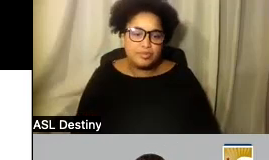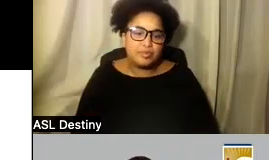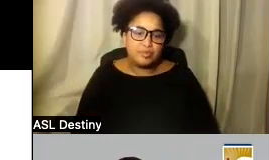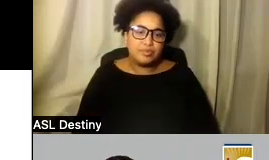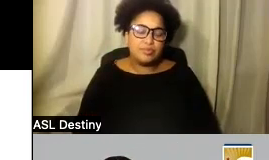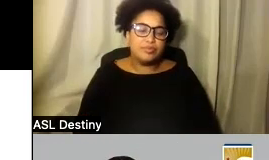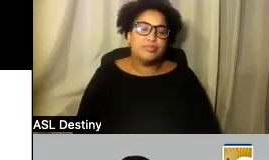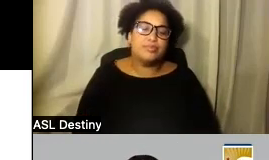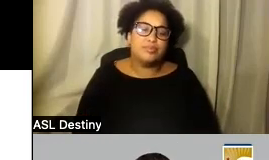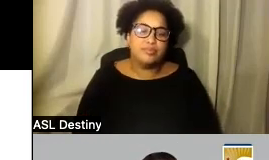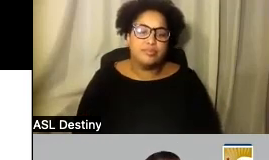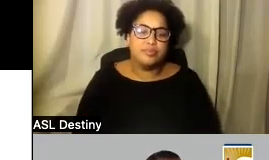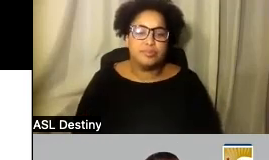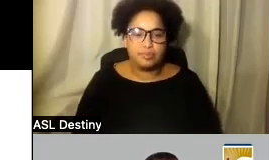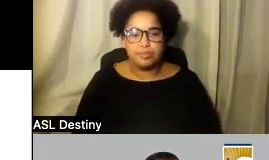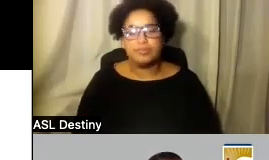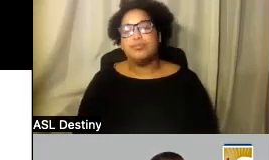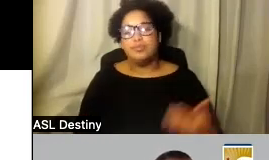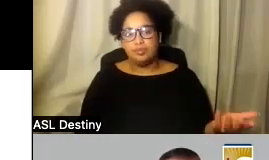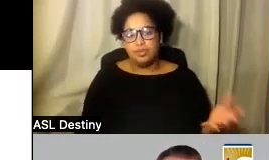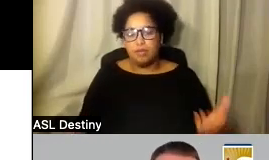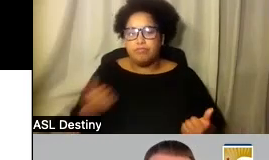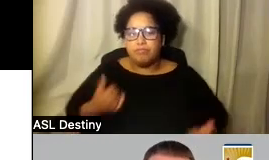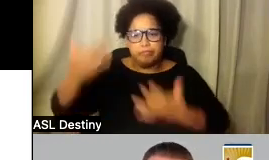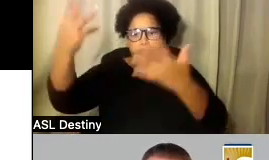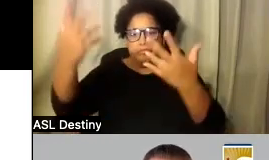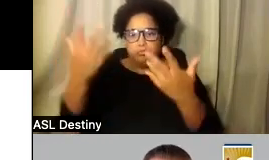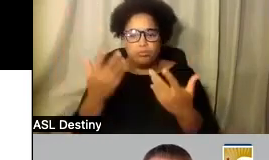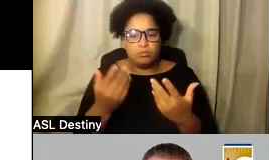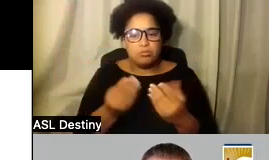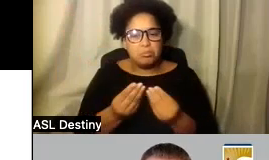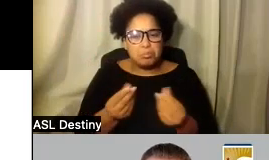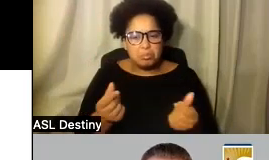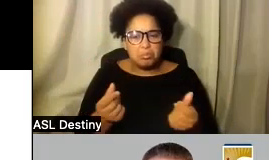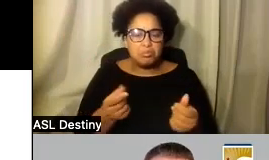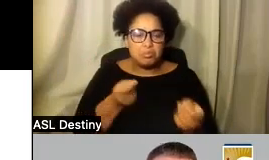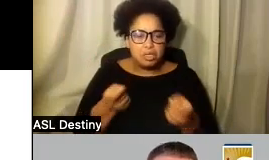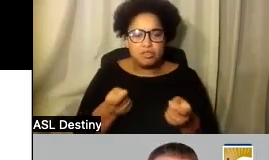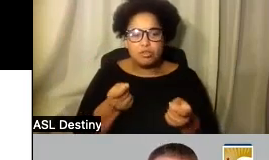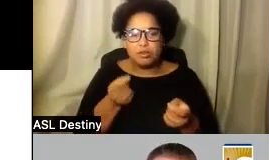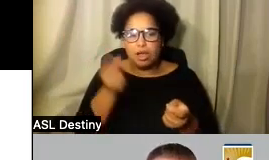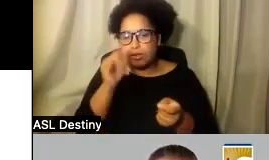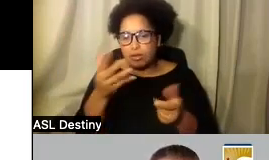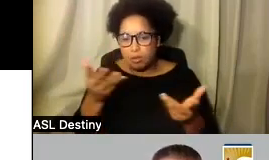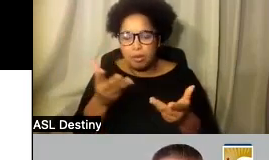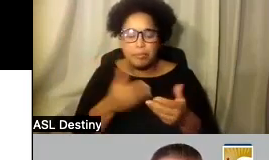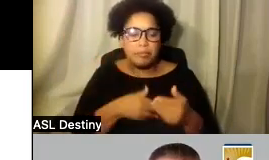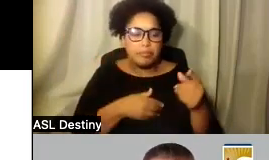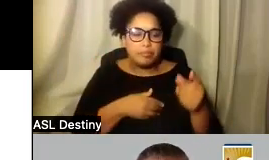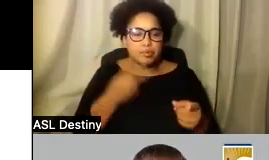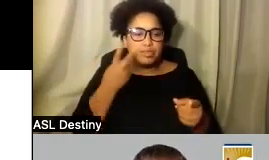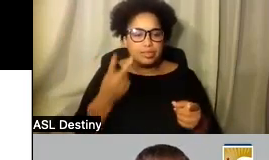Some more focus on wildfire mitigation and what that looks like. Here you